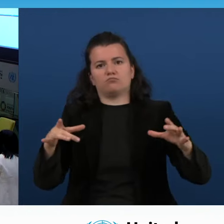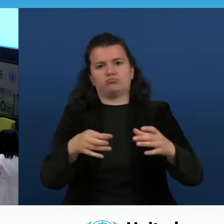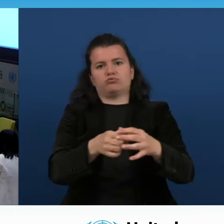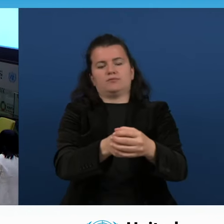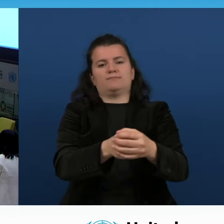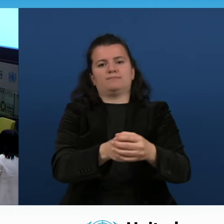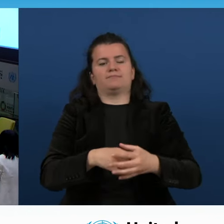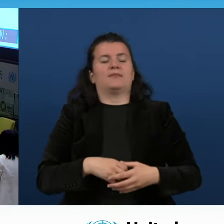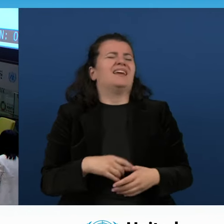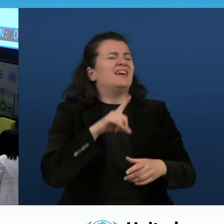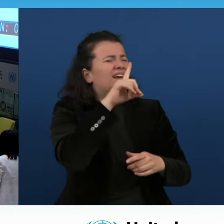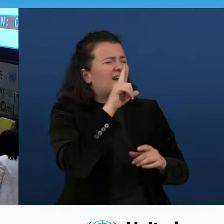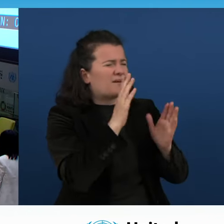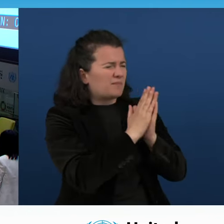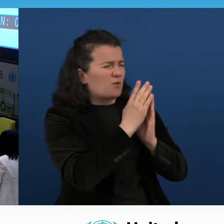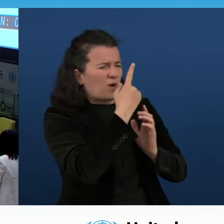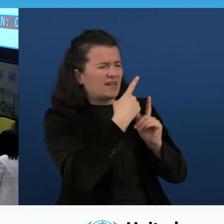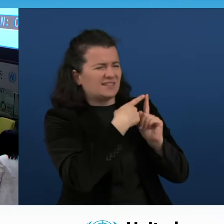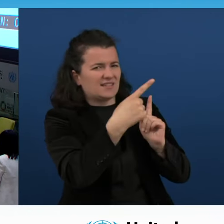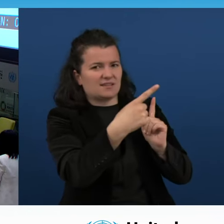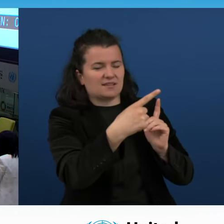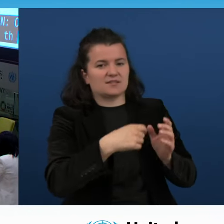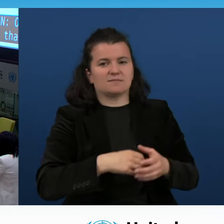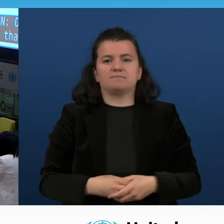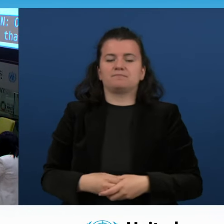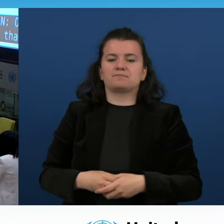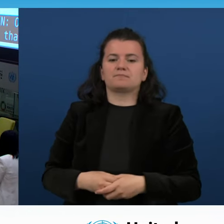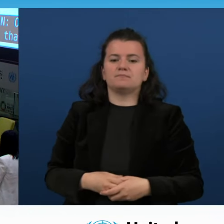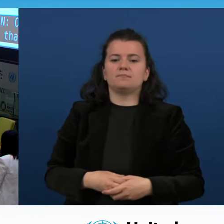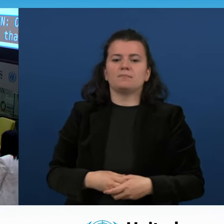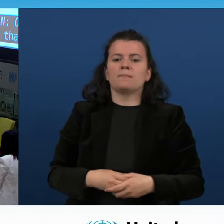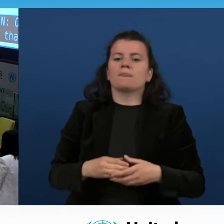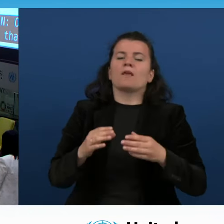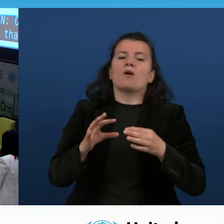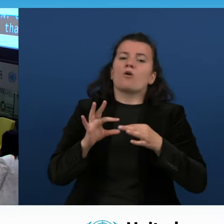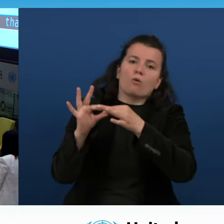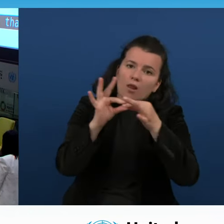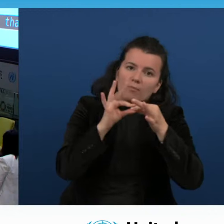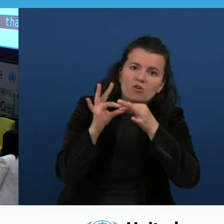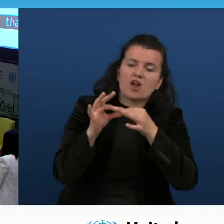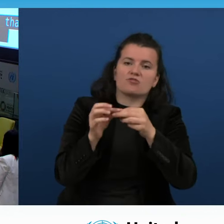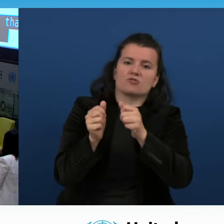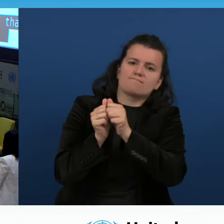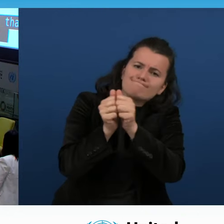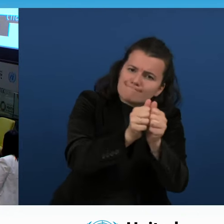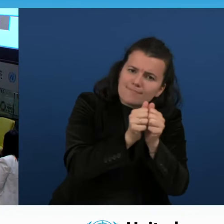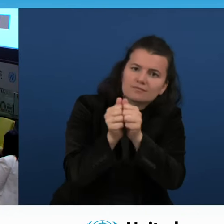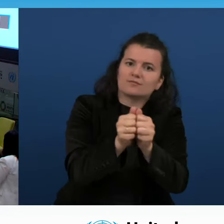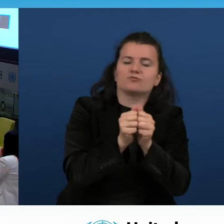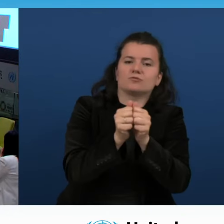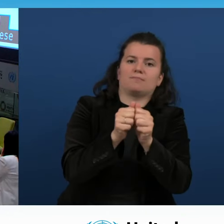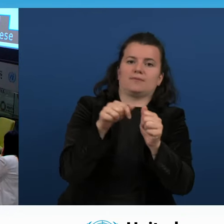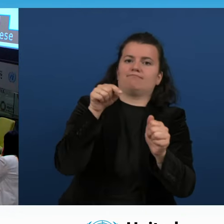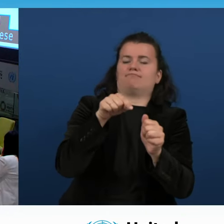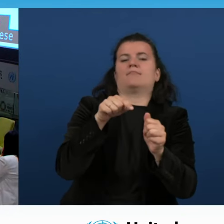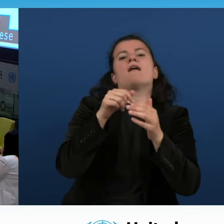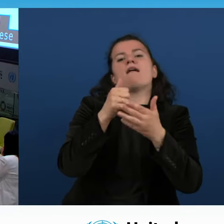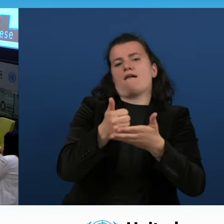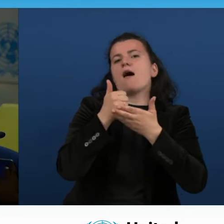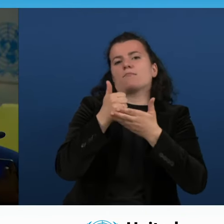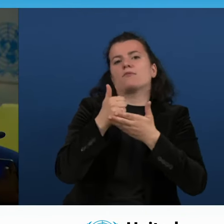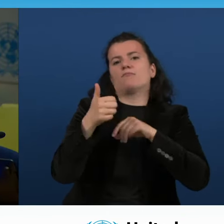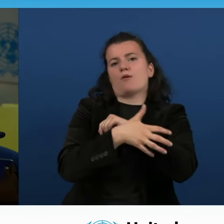Collaboration and partnership among these entities can provide a comprehensive approach to tackling poverty. Government